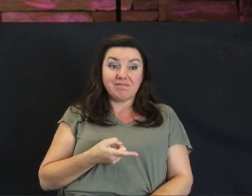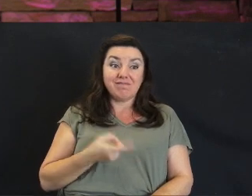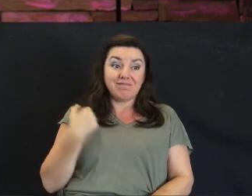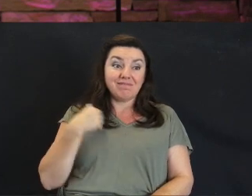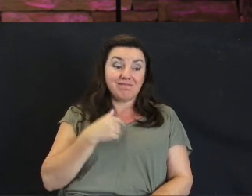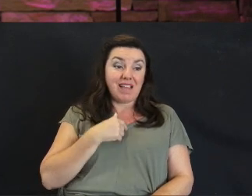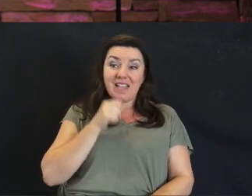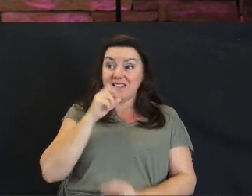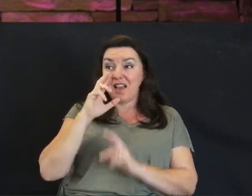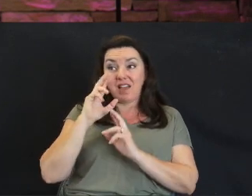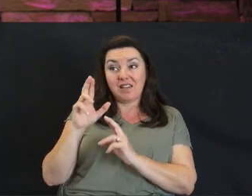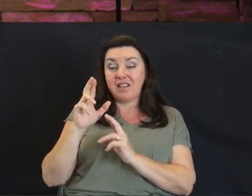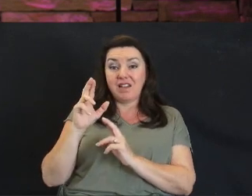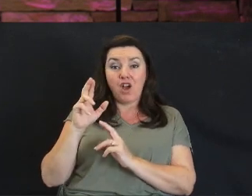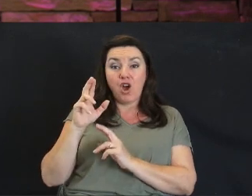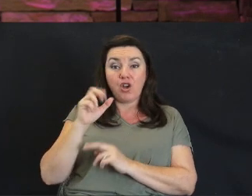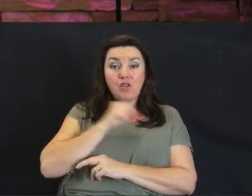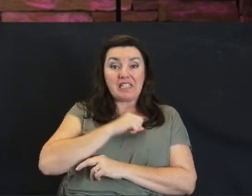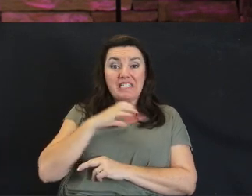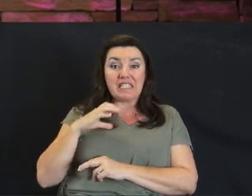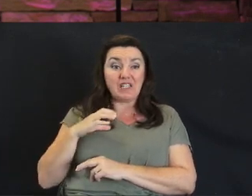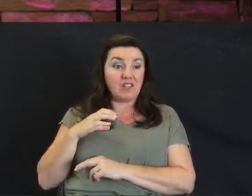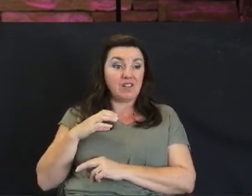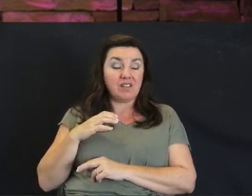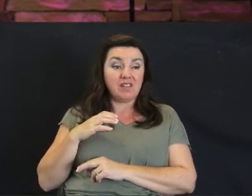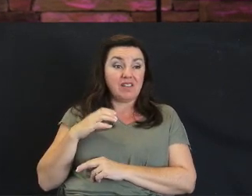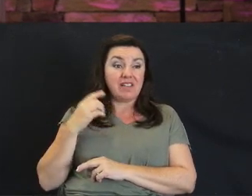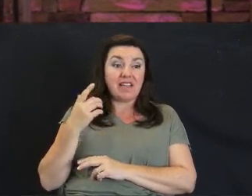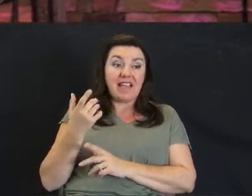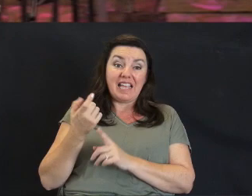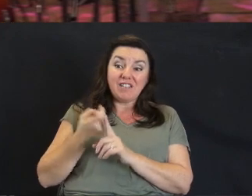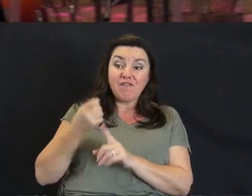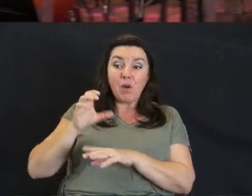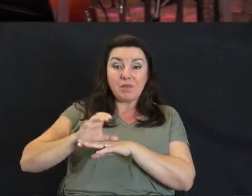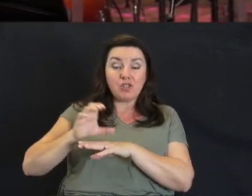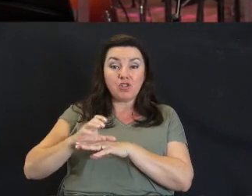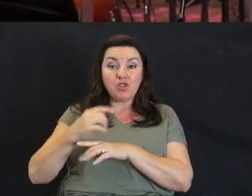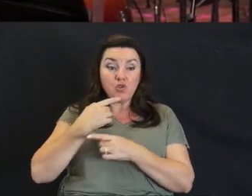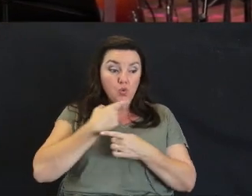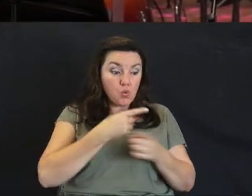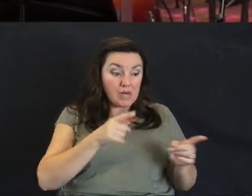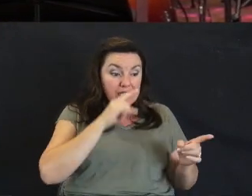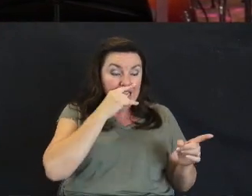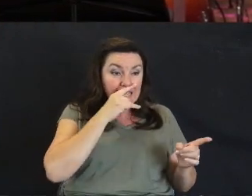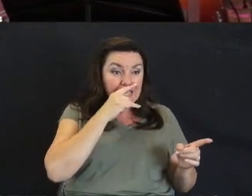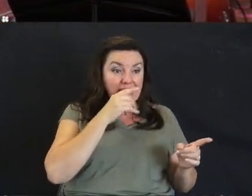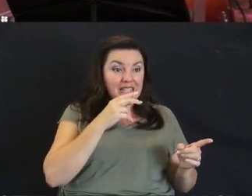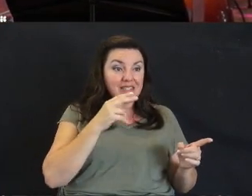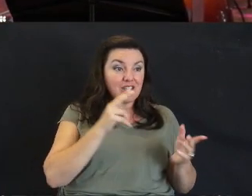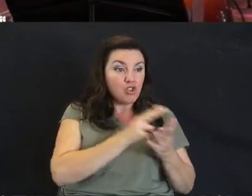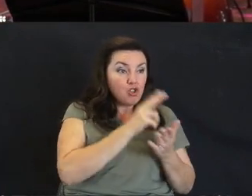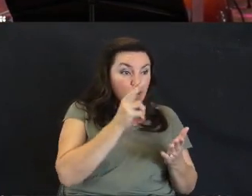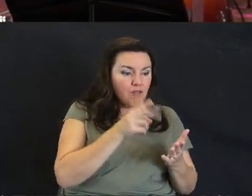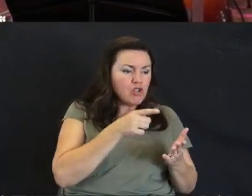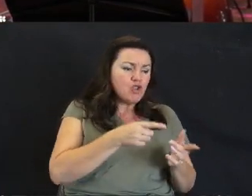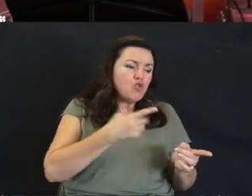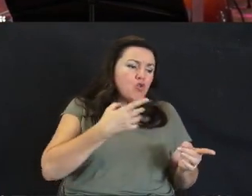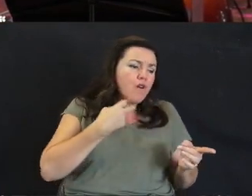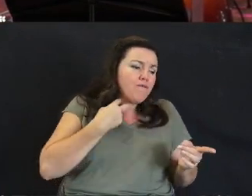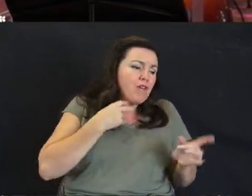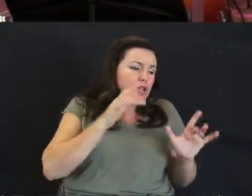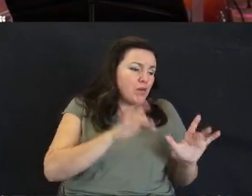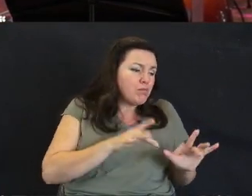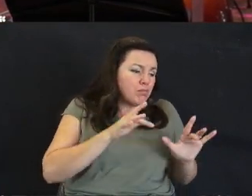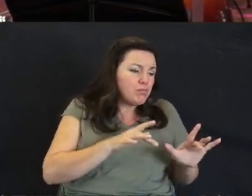Instead of honoring It's come part of It's from the church We're telling our kids In the universities You are a victim You are a victim Of